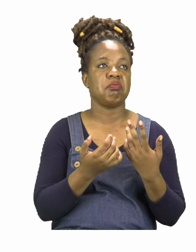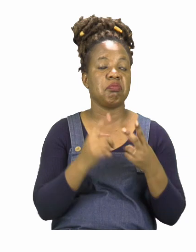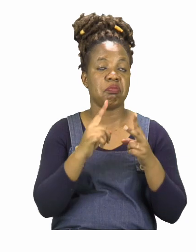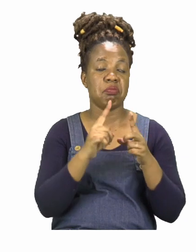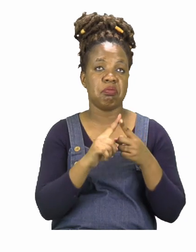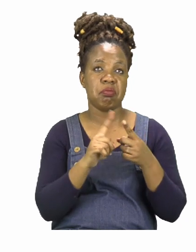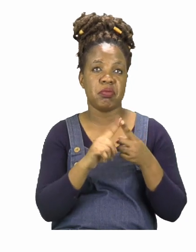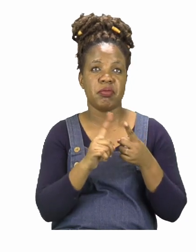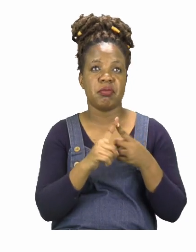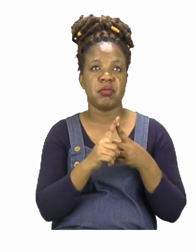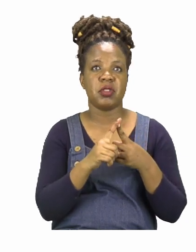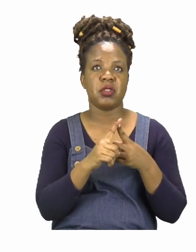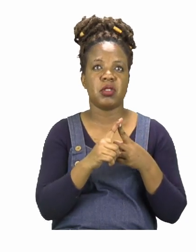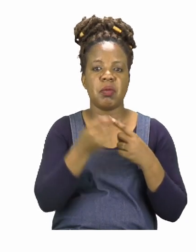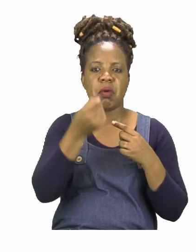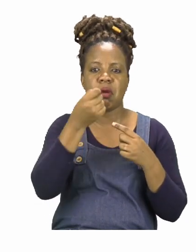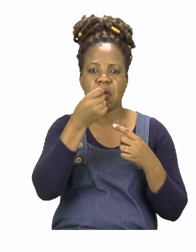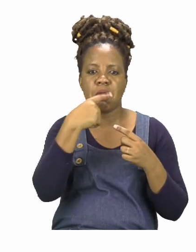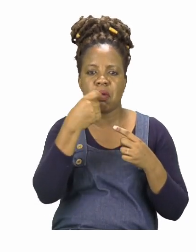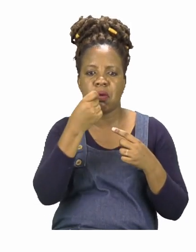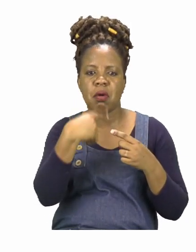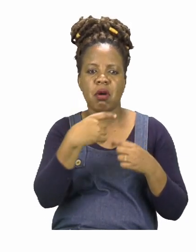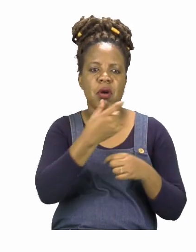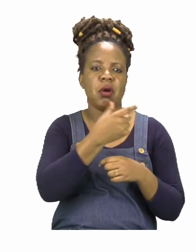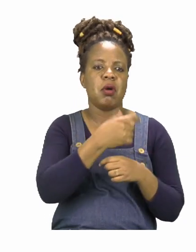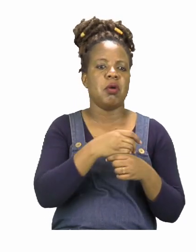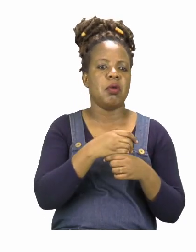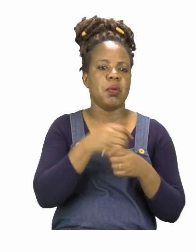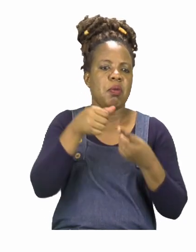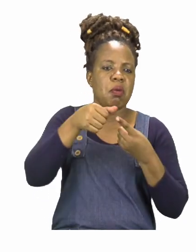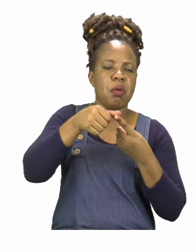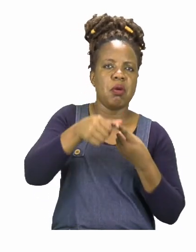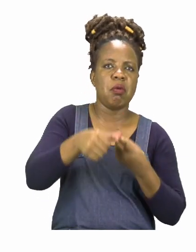for an injury or an illness.